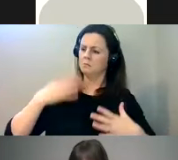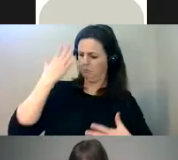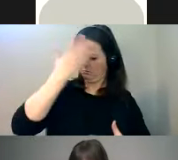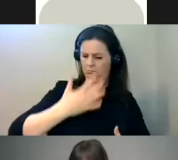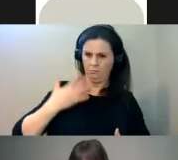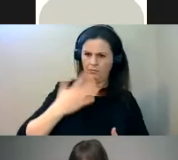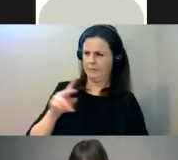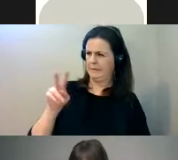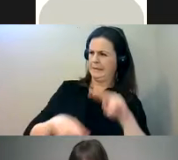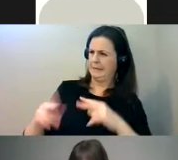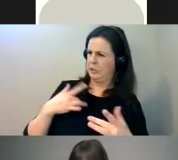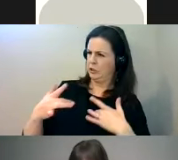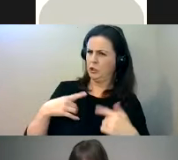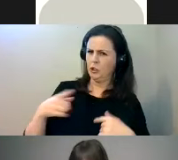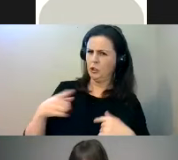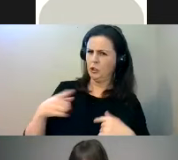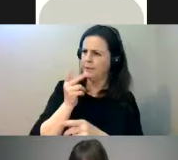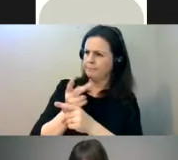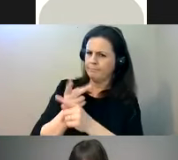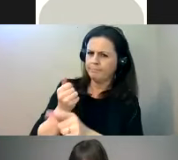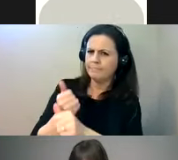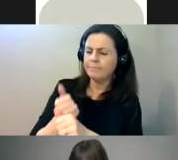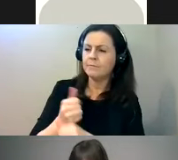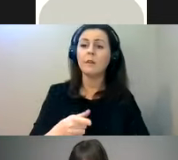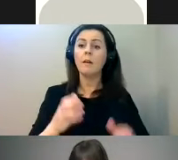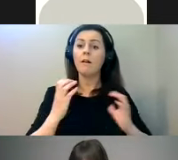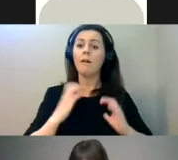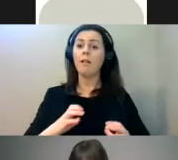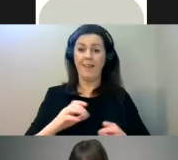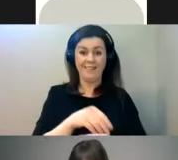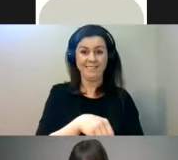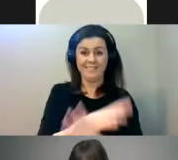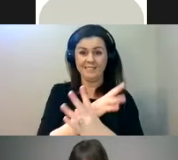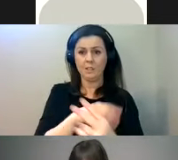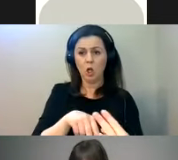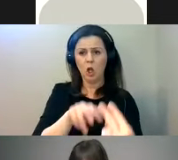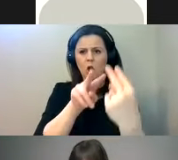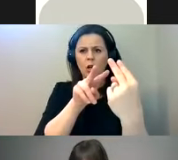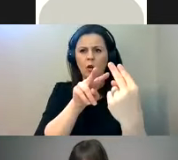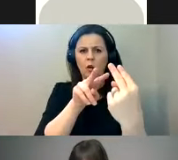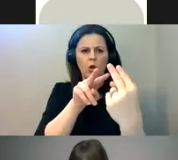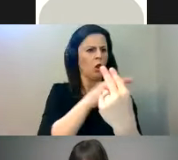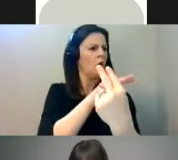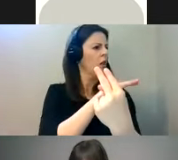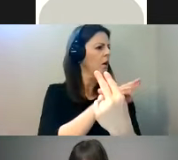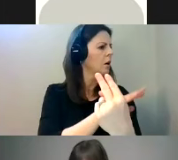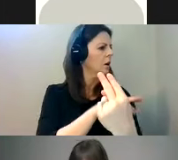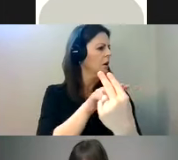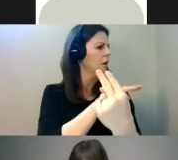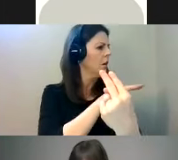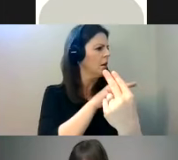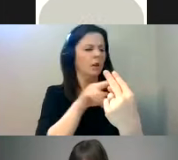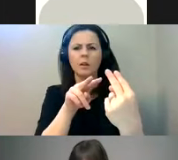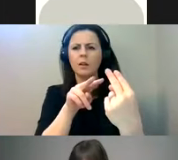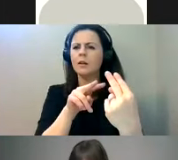client looking at the camera or looking to someone for answers or not really paying attention to